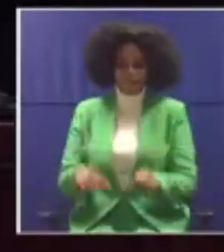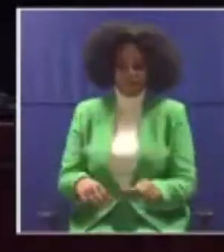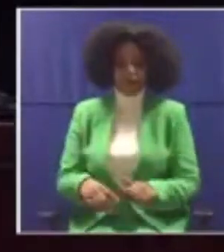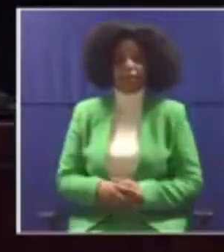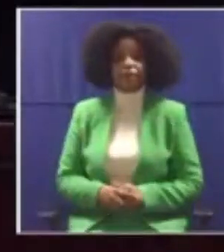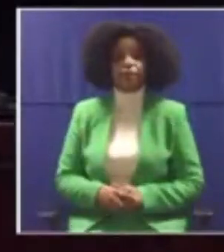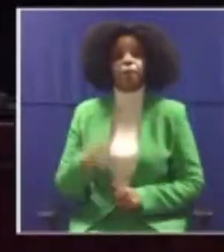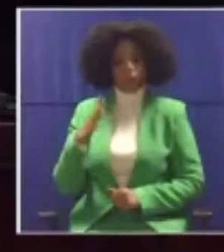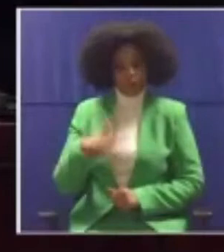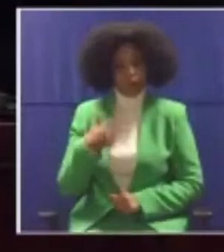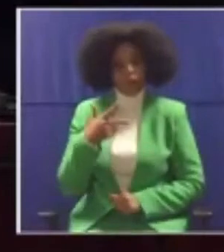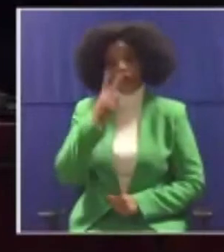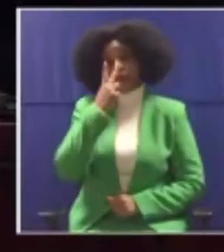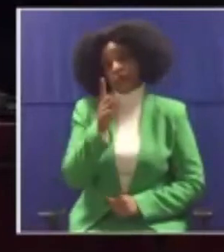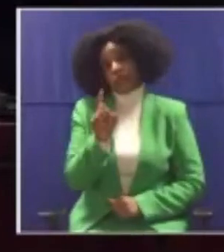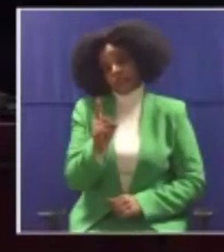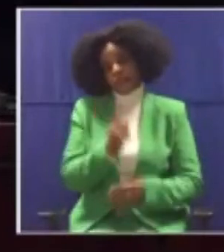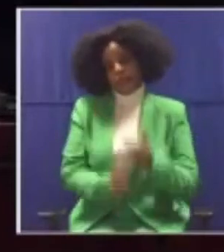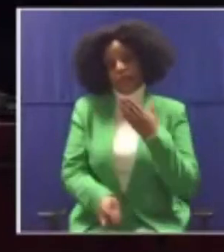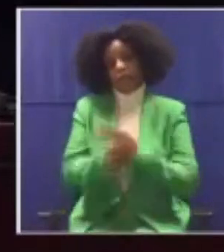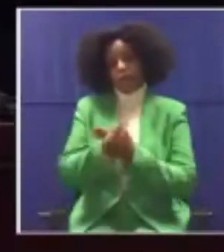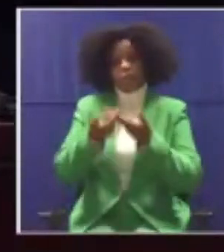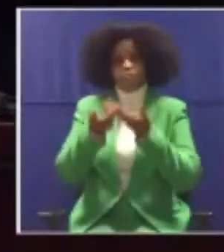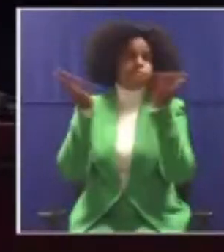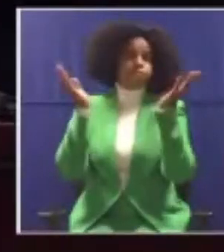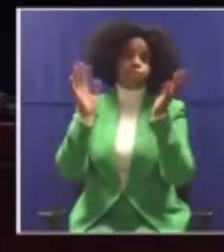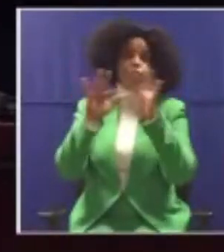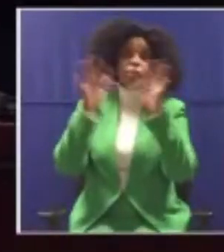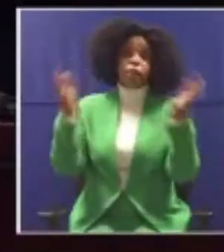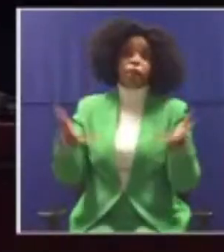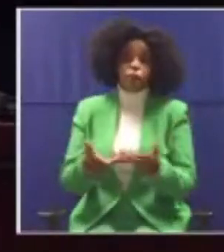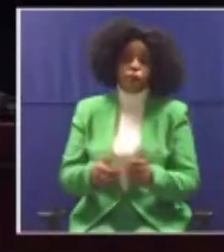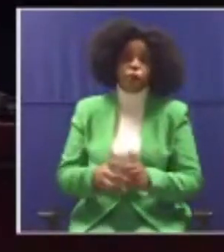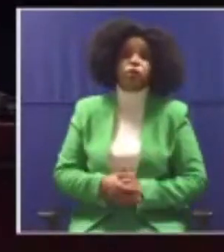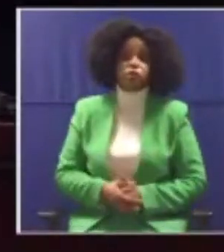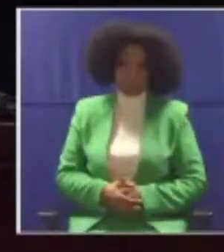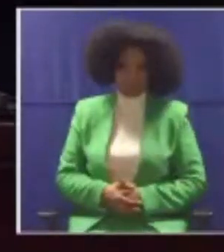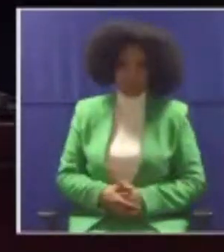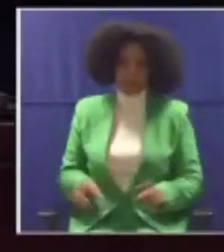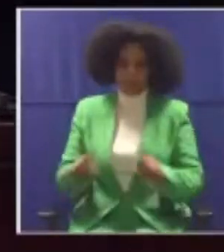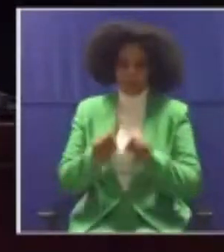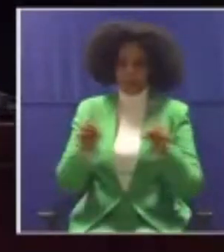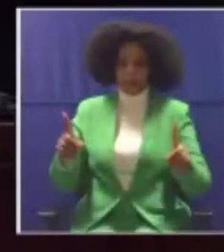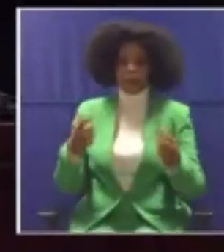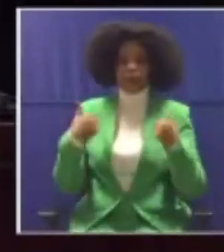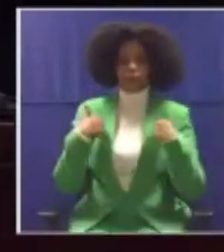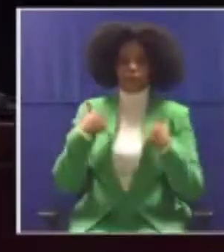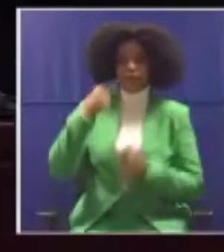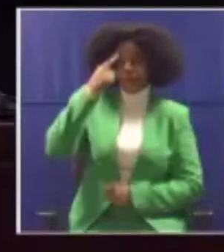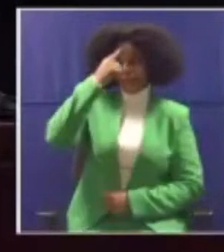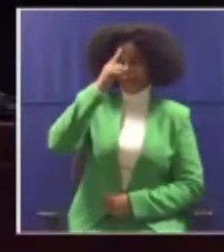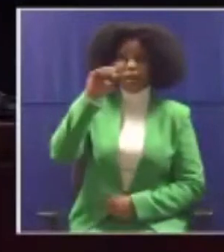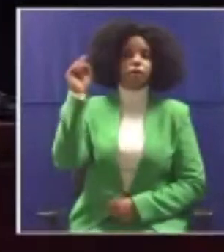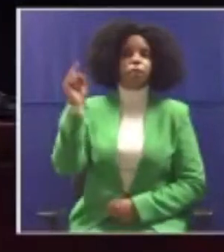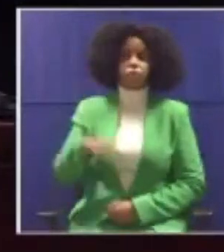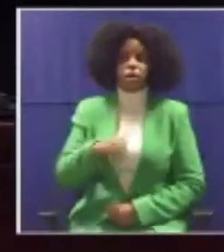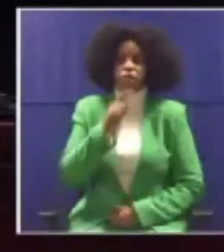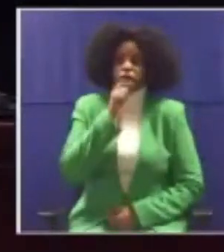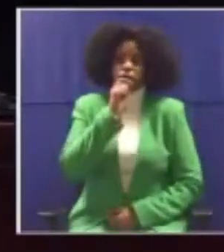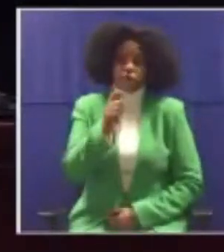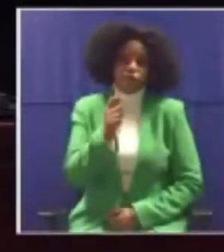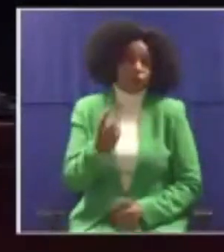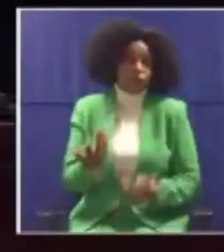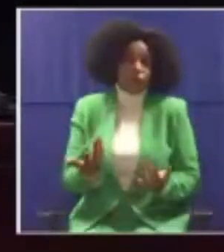this happening all over the world. But I think we must be realistic that when